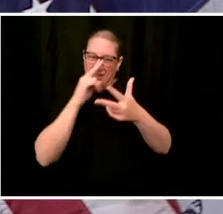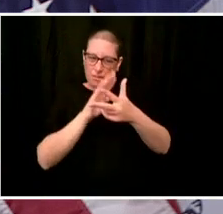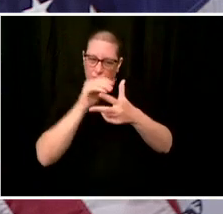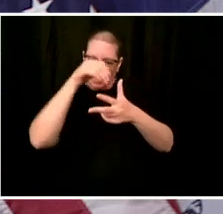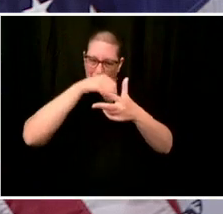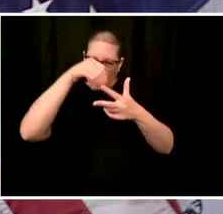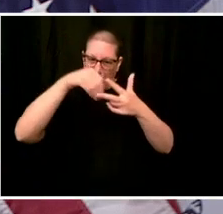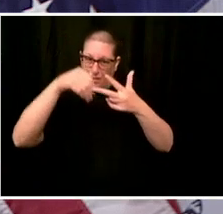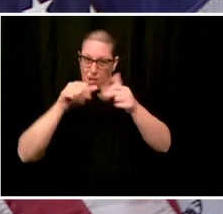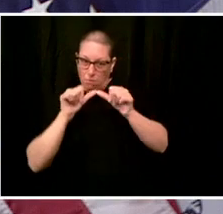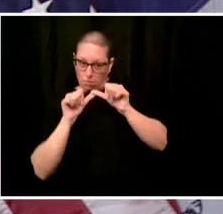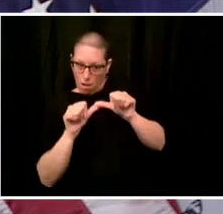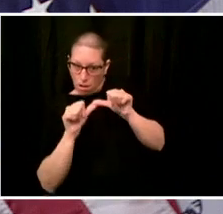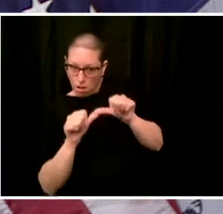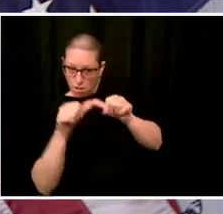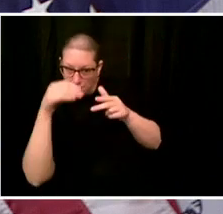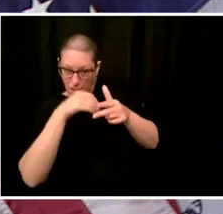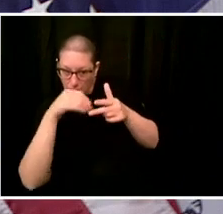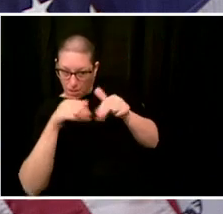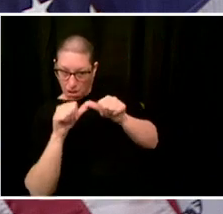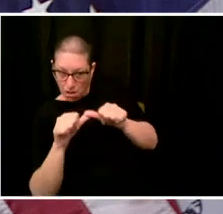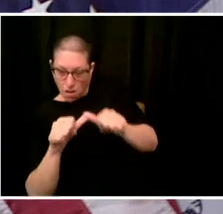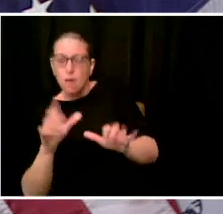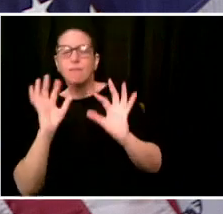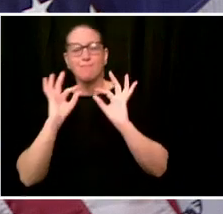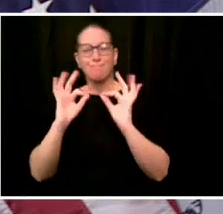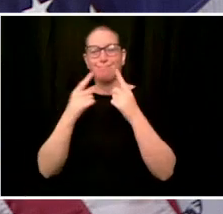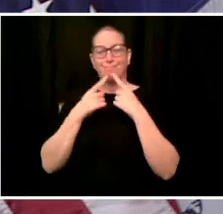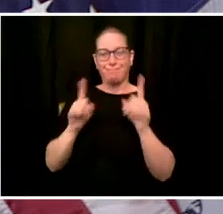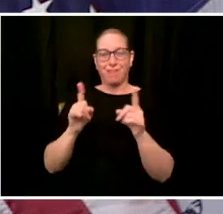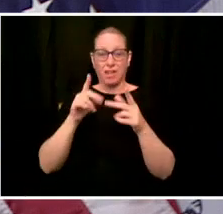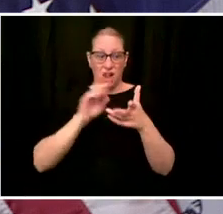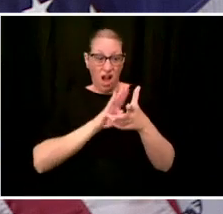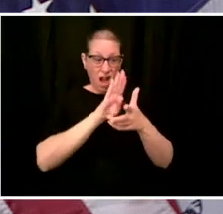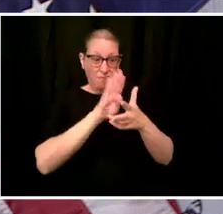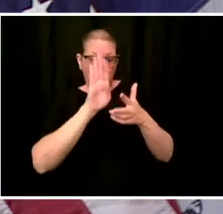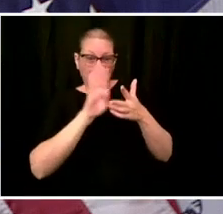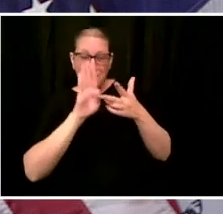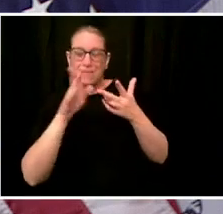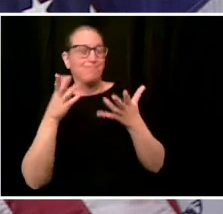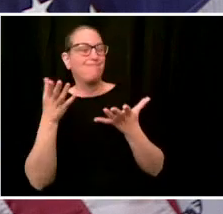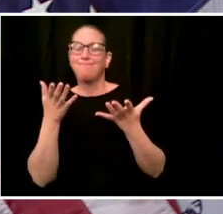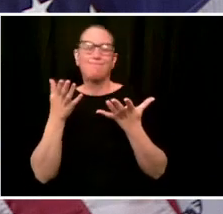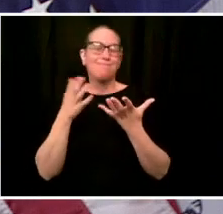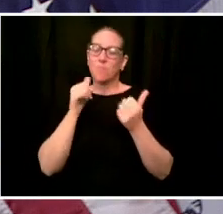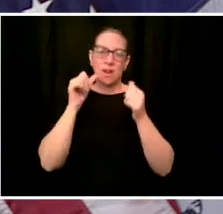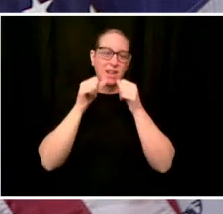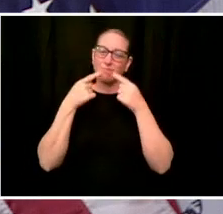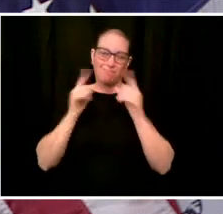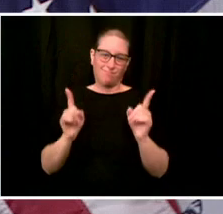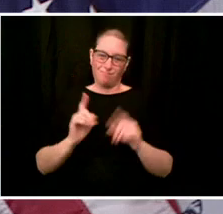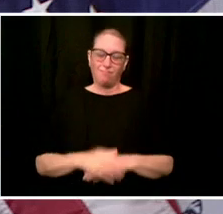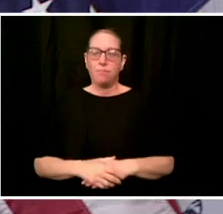line. And that unites it with the point Fauci is making. It has to be based on numbers and science.